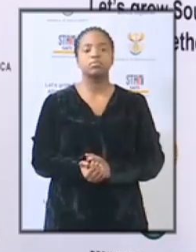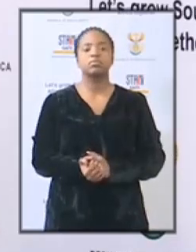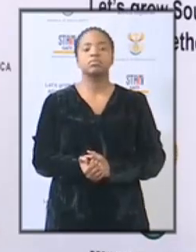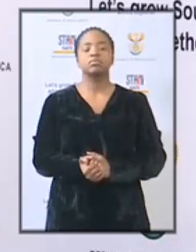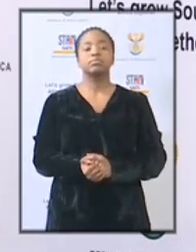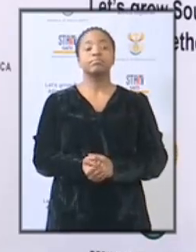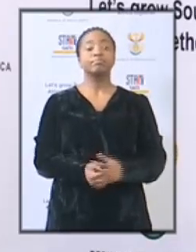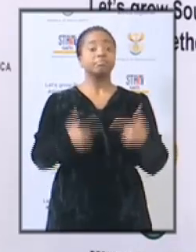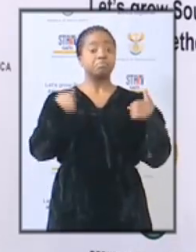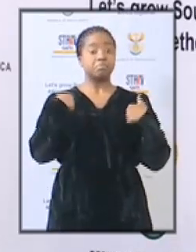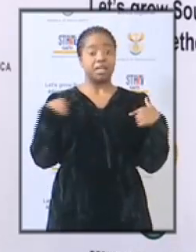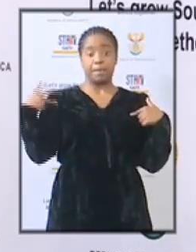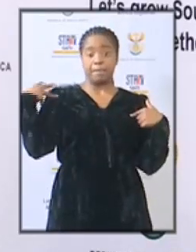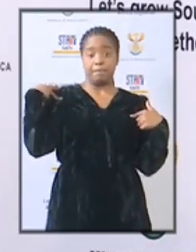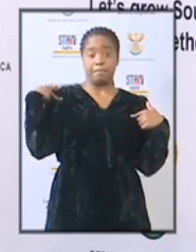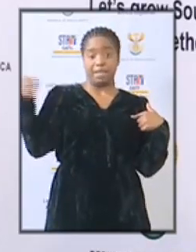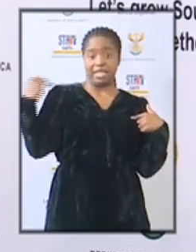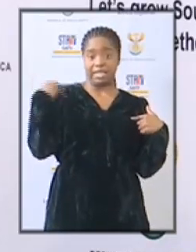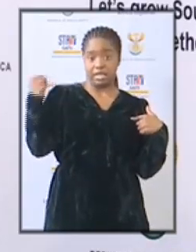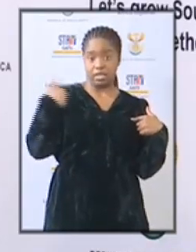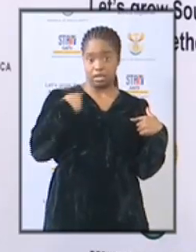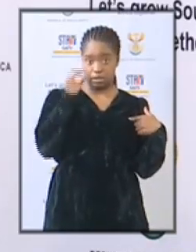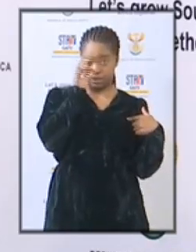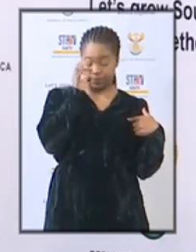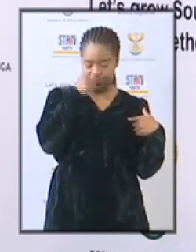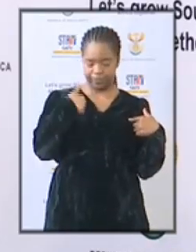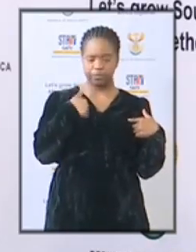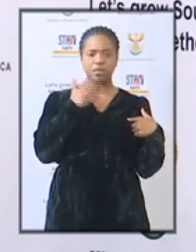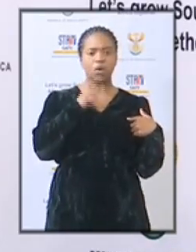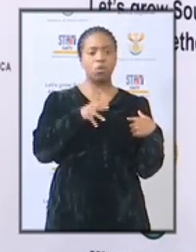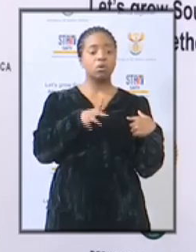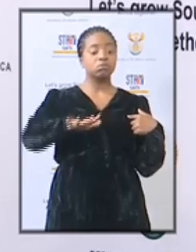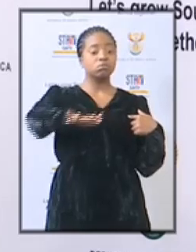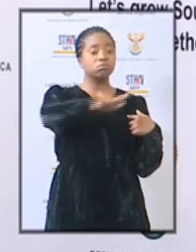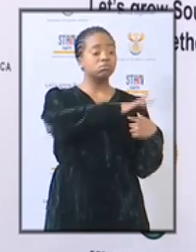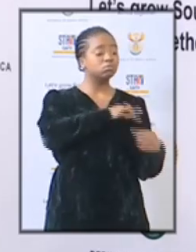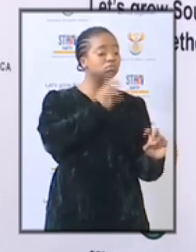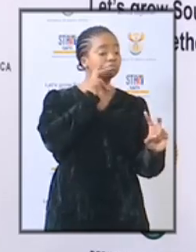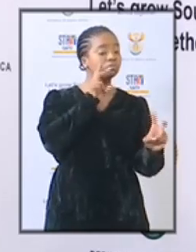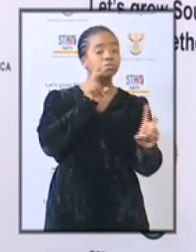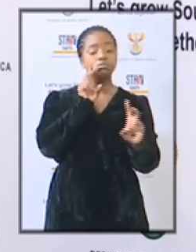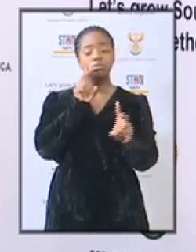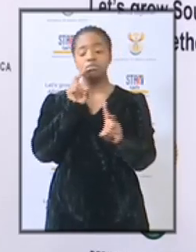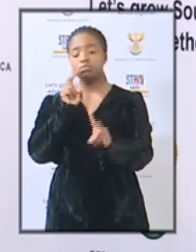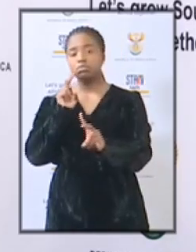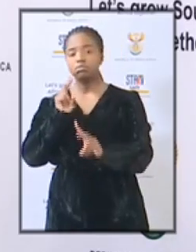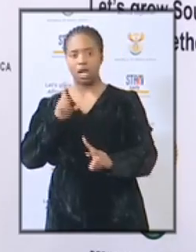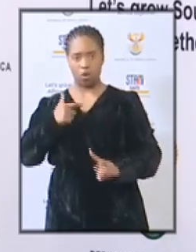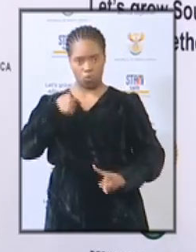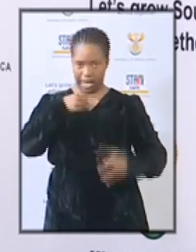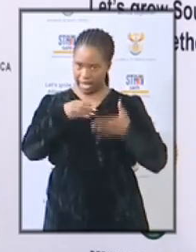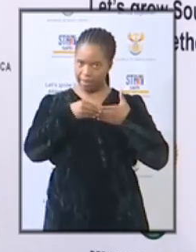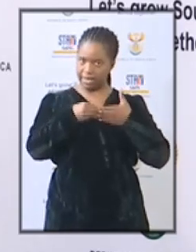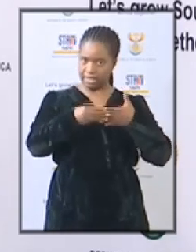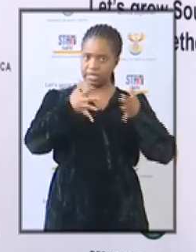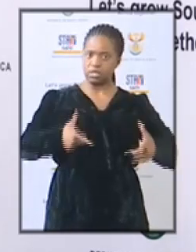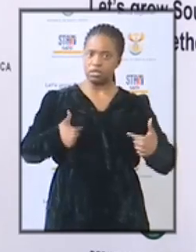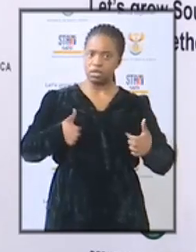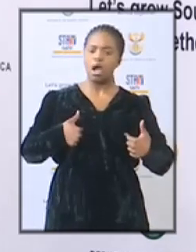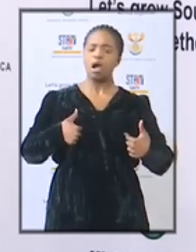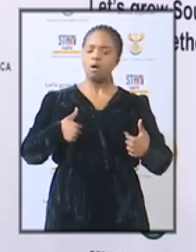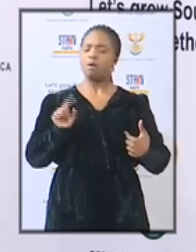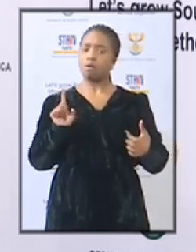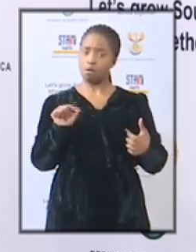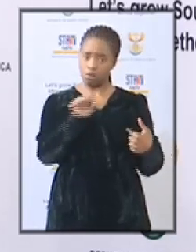I will be, as the minister, embarking on site visits as part of leading from the front as we encourage